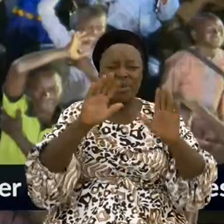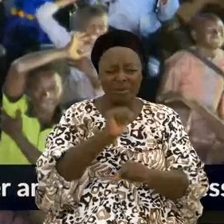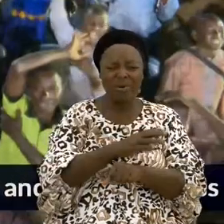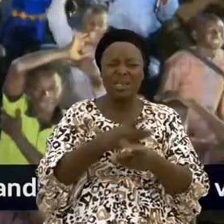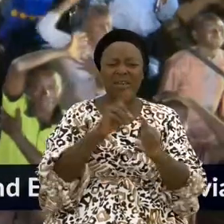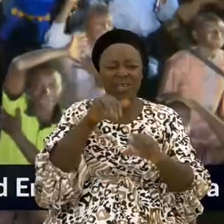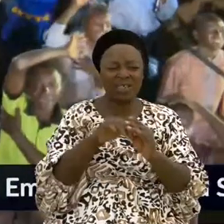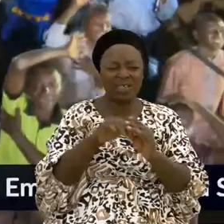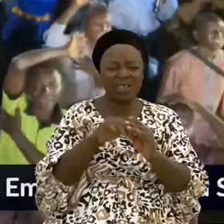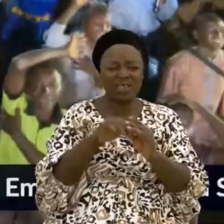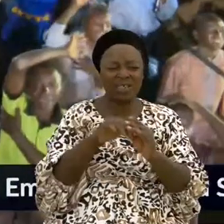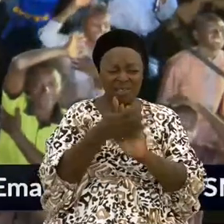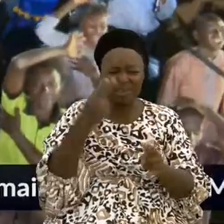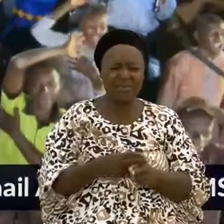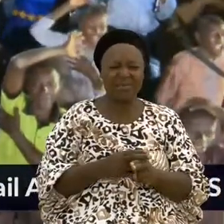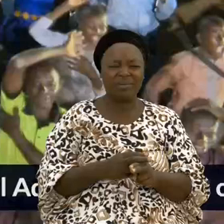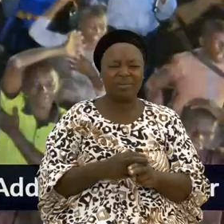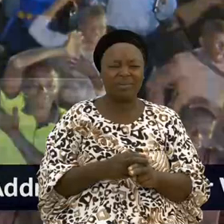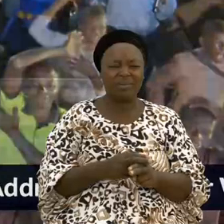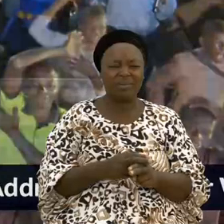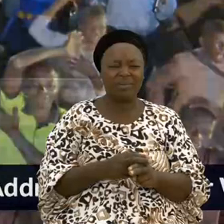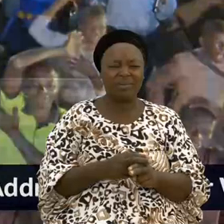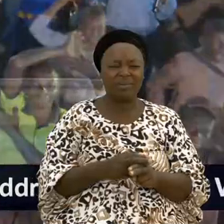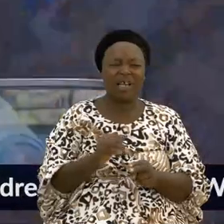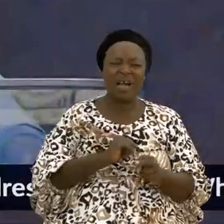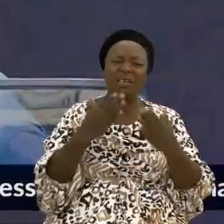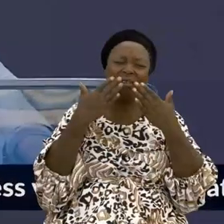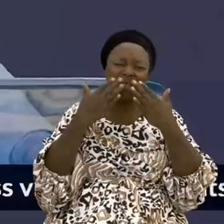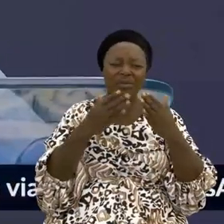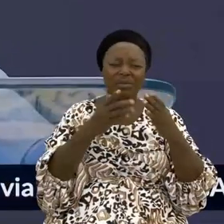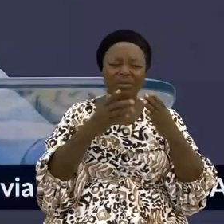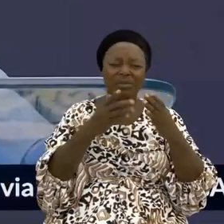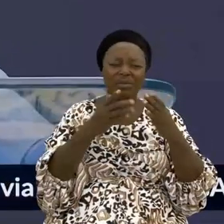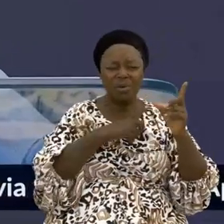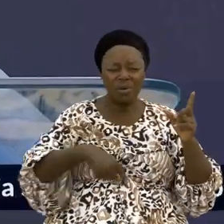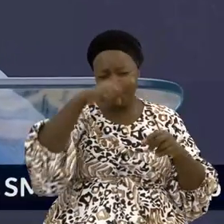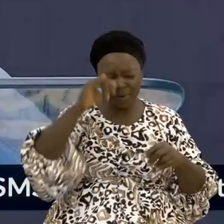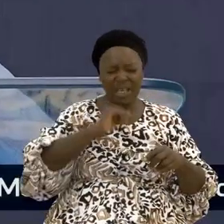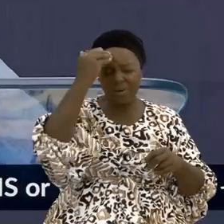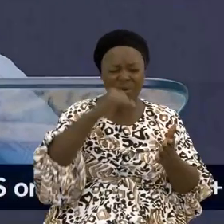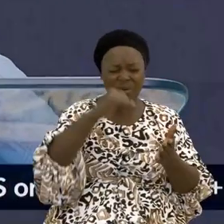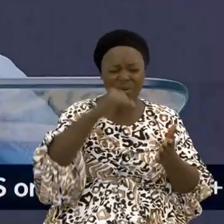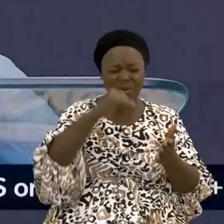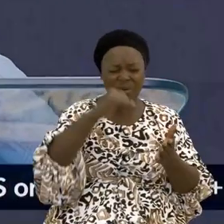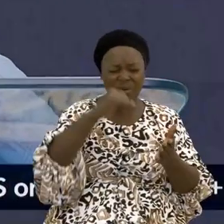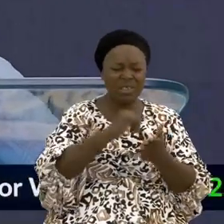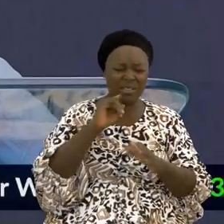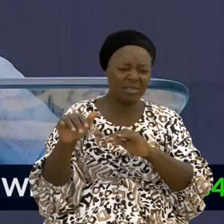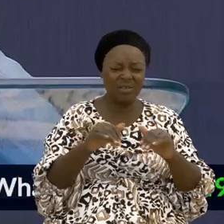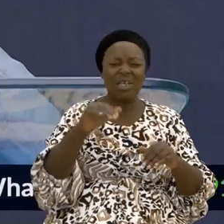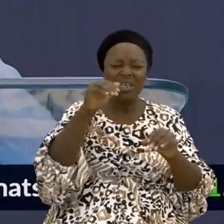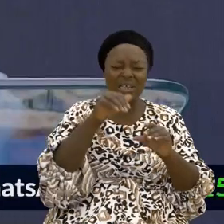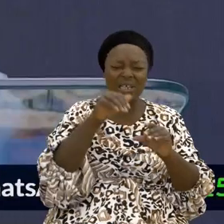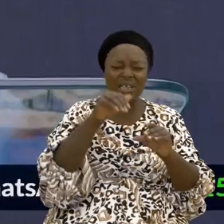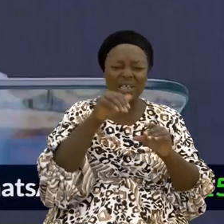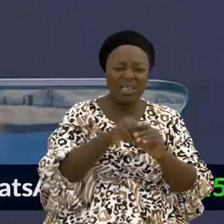Jesus' name. I thank you, Lord, because I know it is done. In